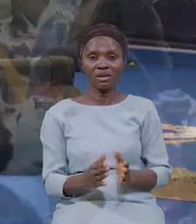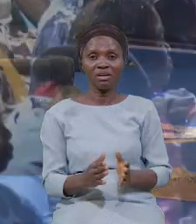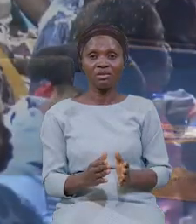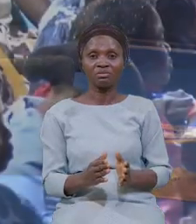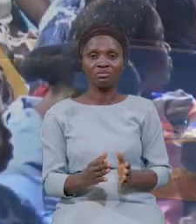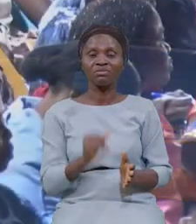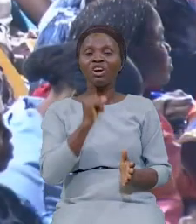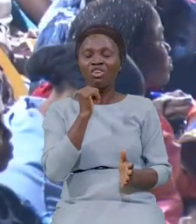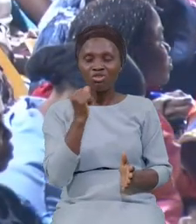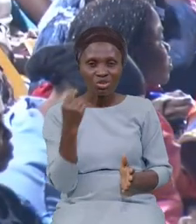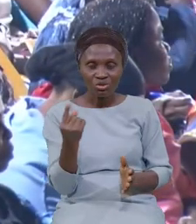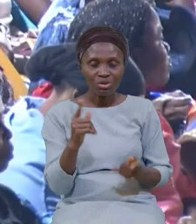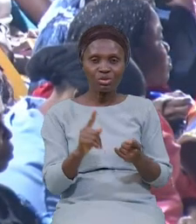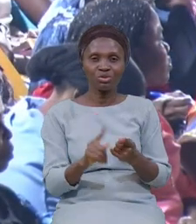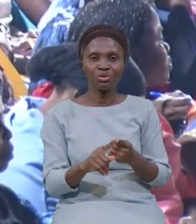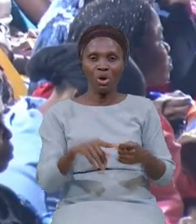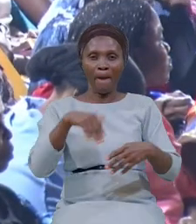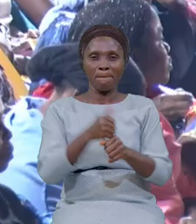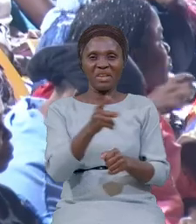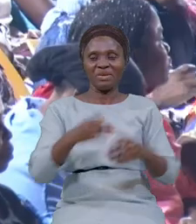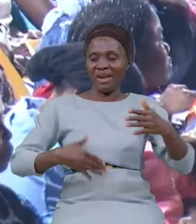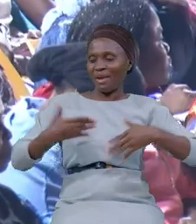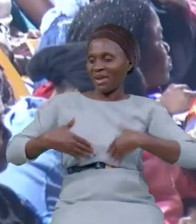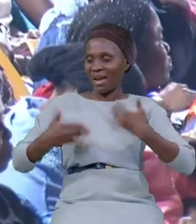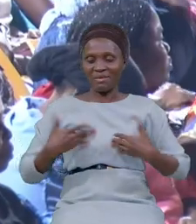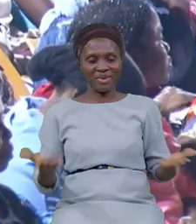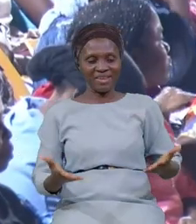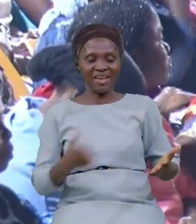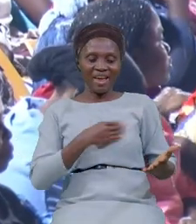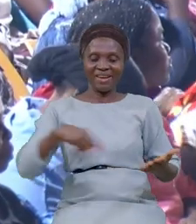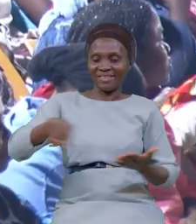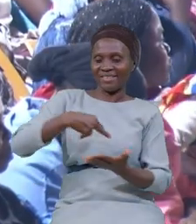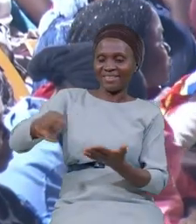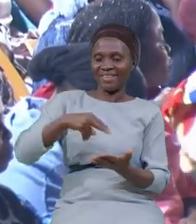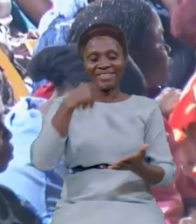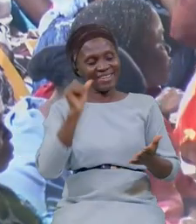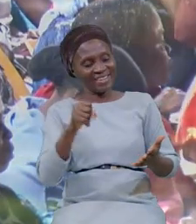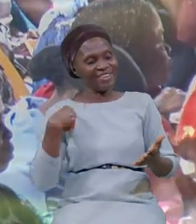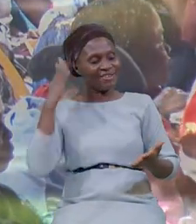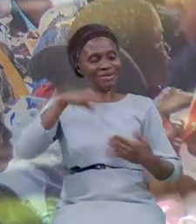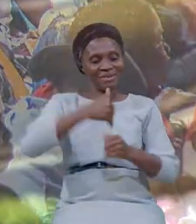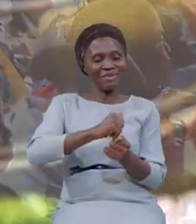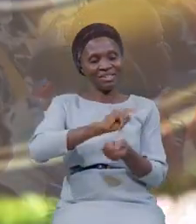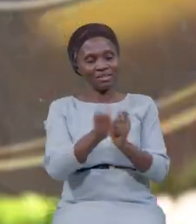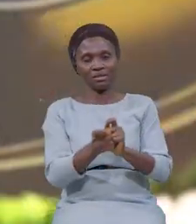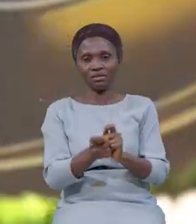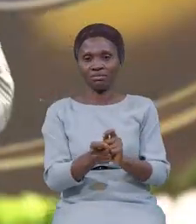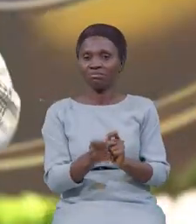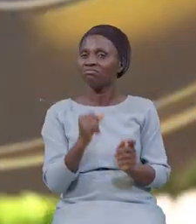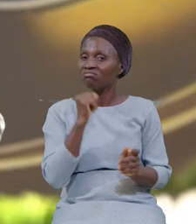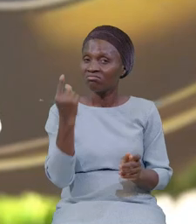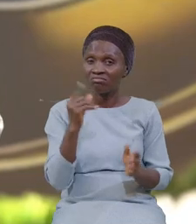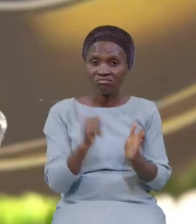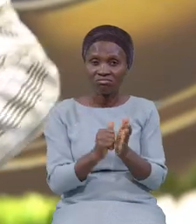here and pumping up your emotion and saying, yes, we're going to make a change. There are principles, and these are the principles